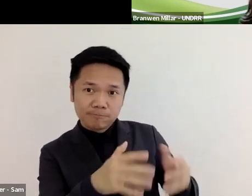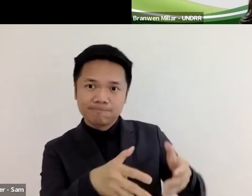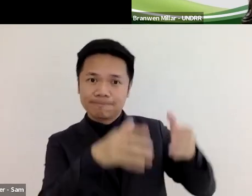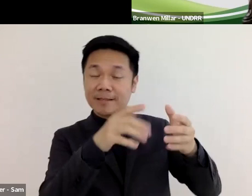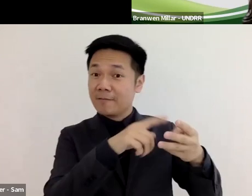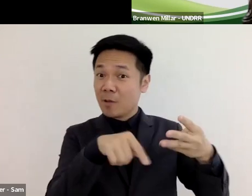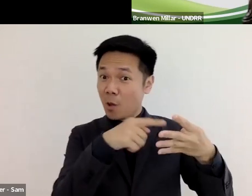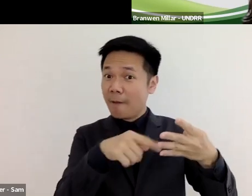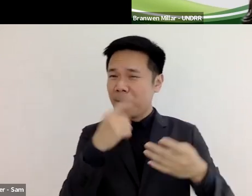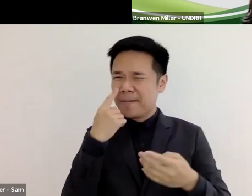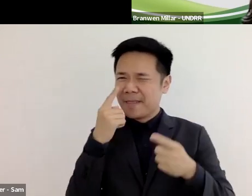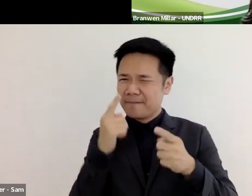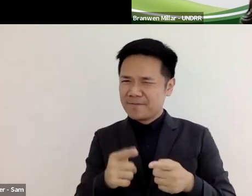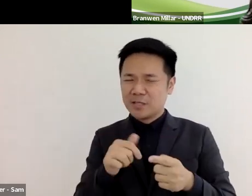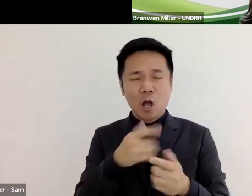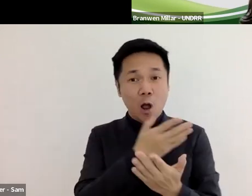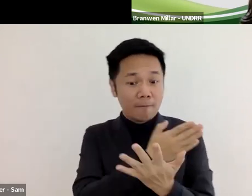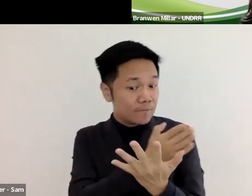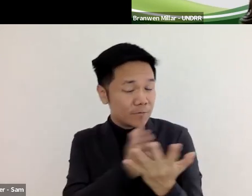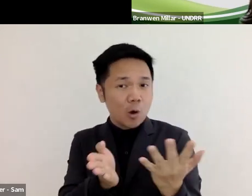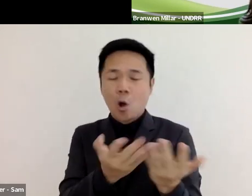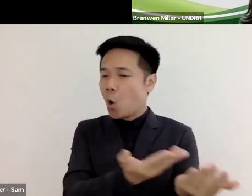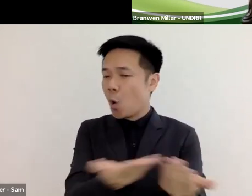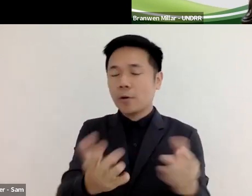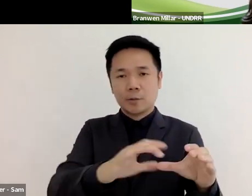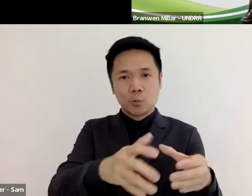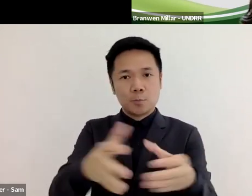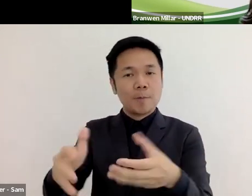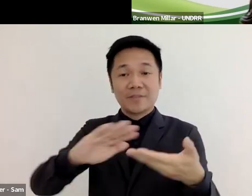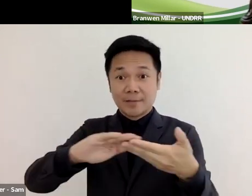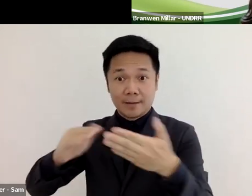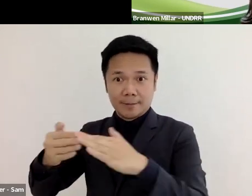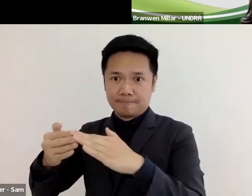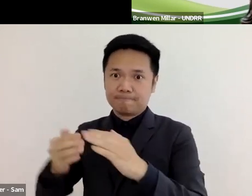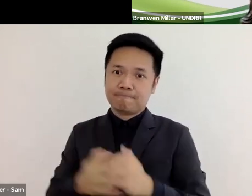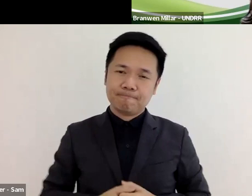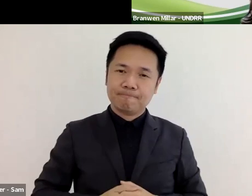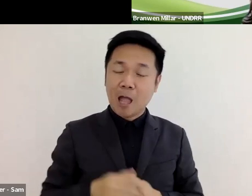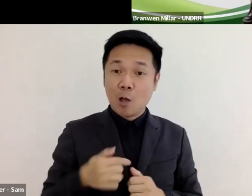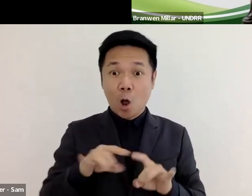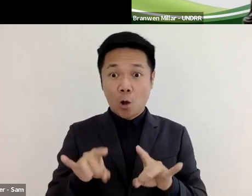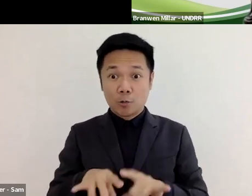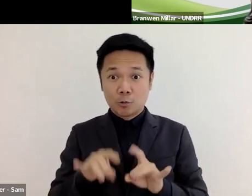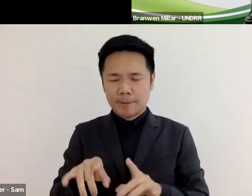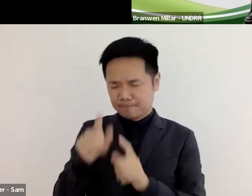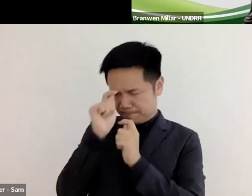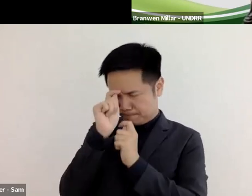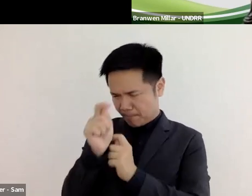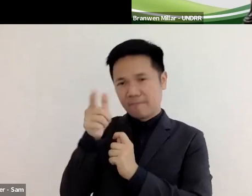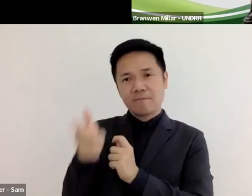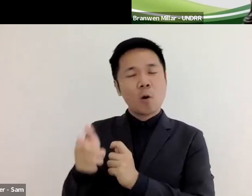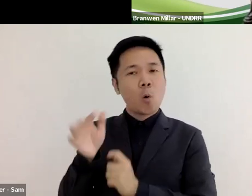when decision makers represent a cross-section of society. Australia values the women's action and leadership in